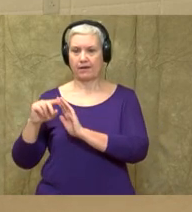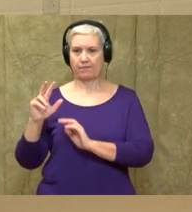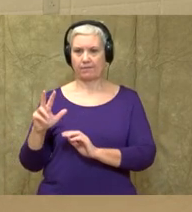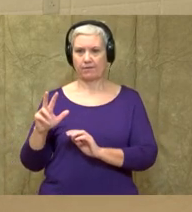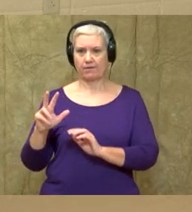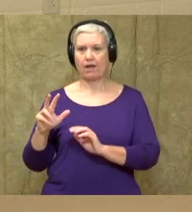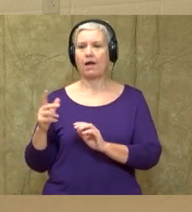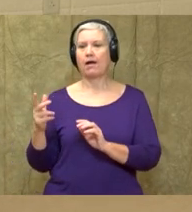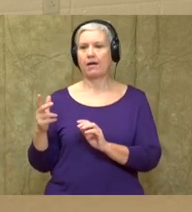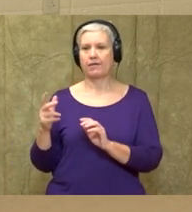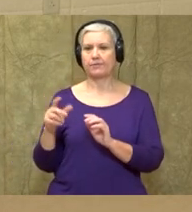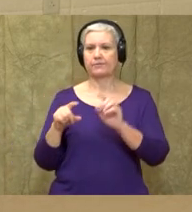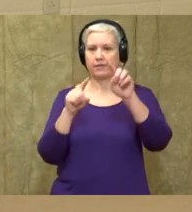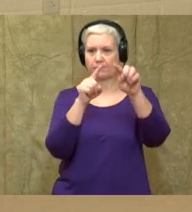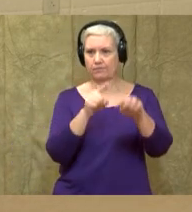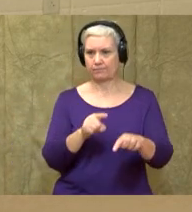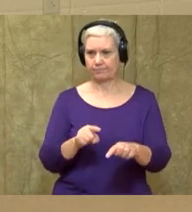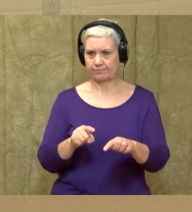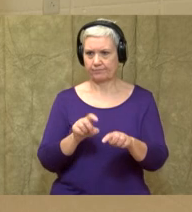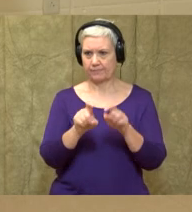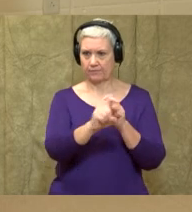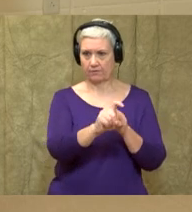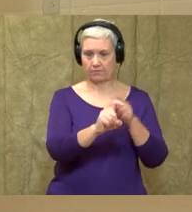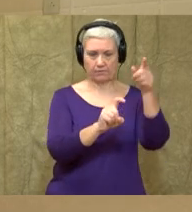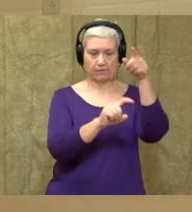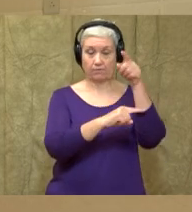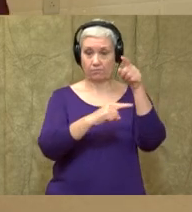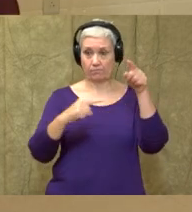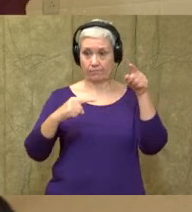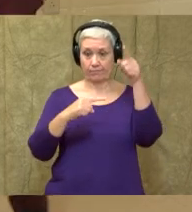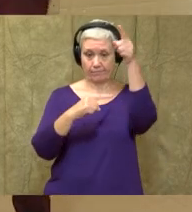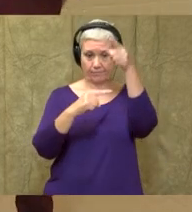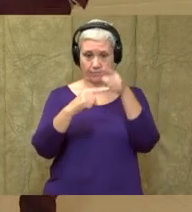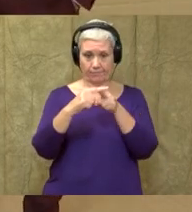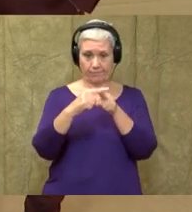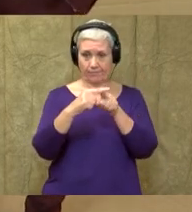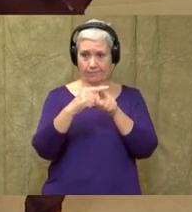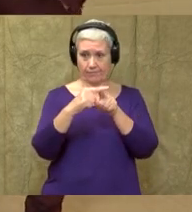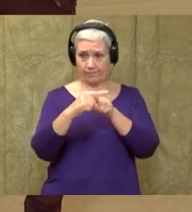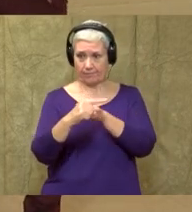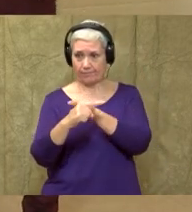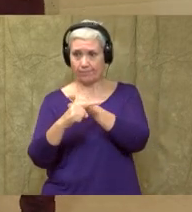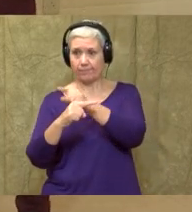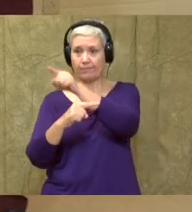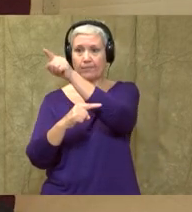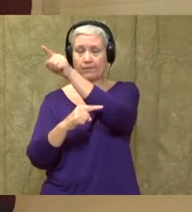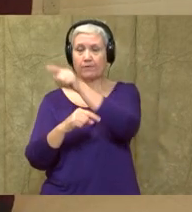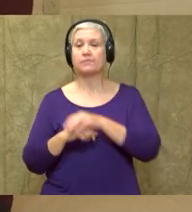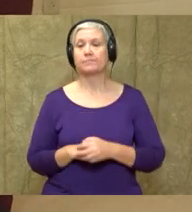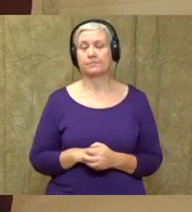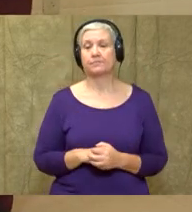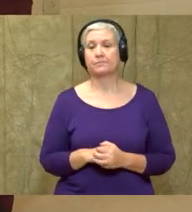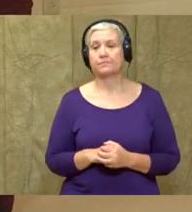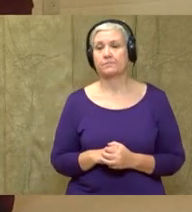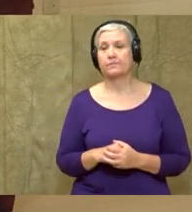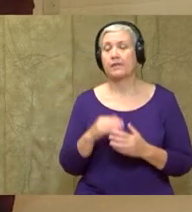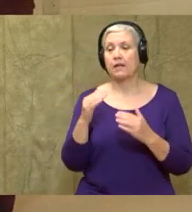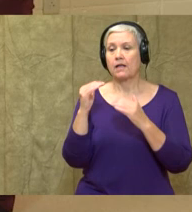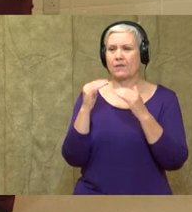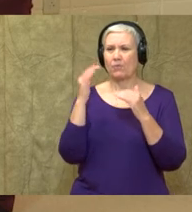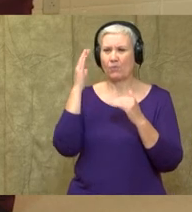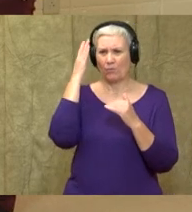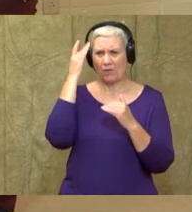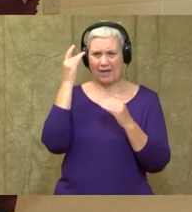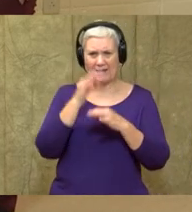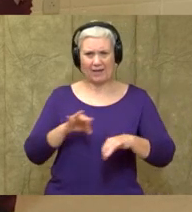the x-axis. So the importance behind setting these graphs, these equations equal to zero,